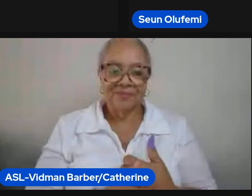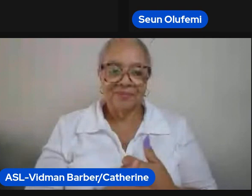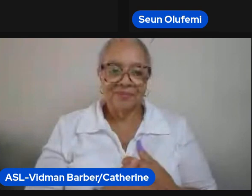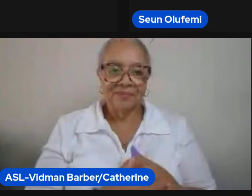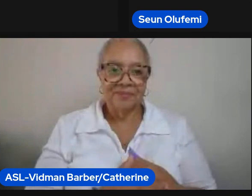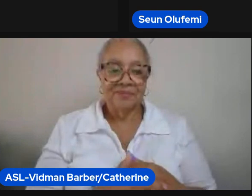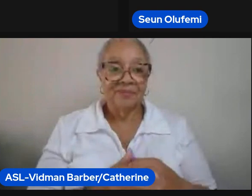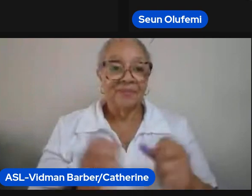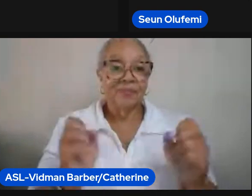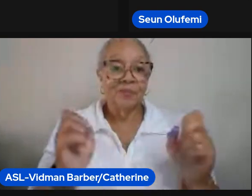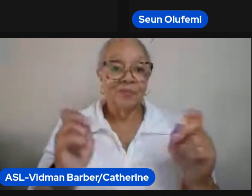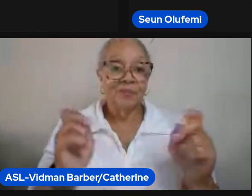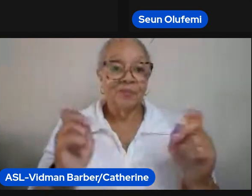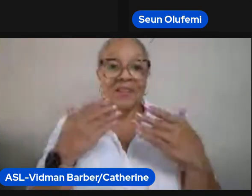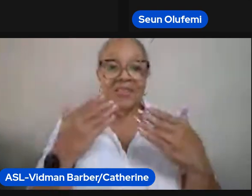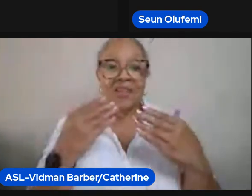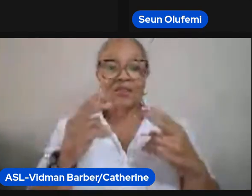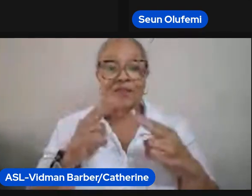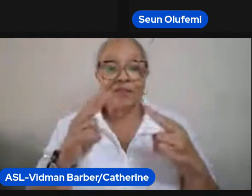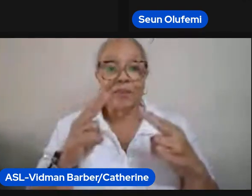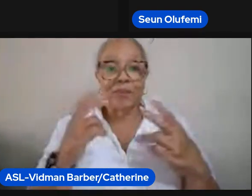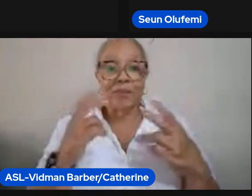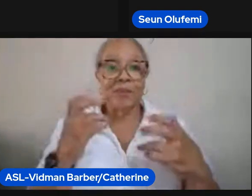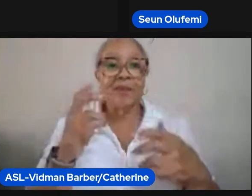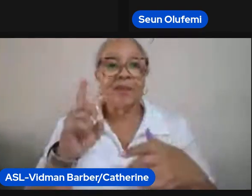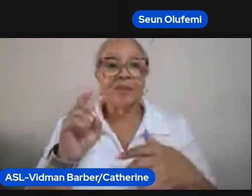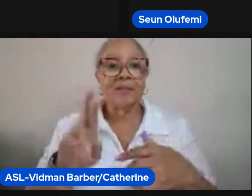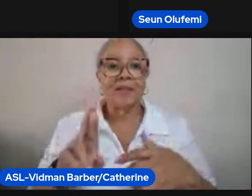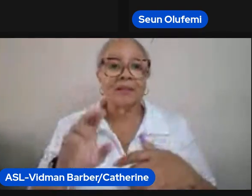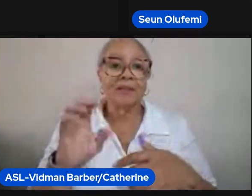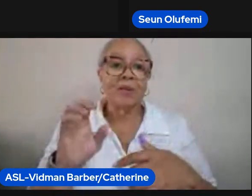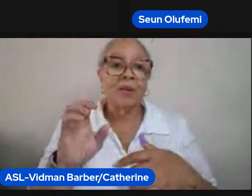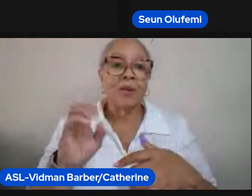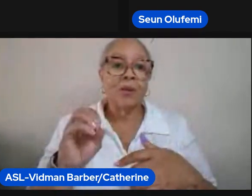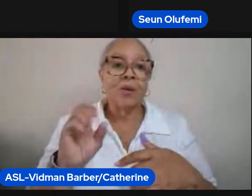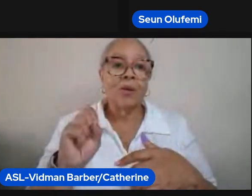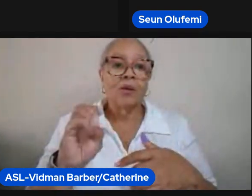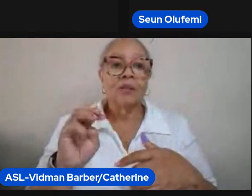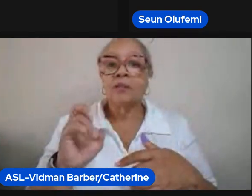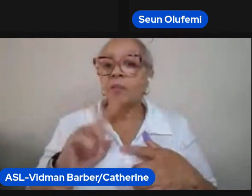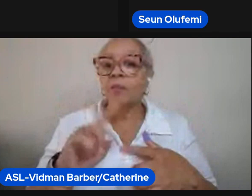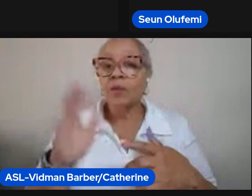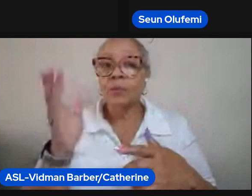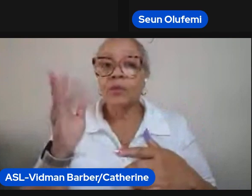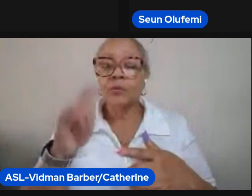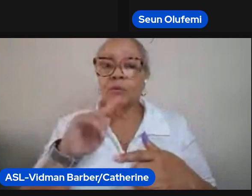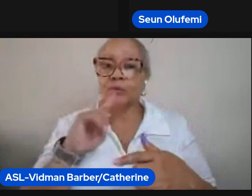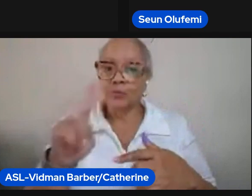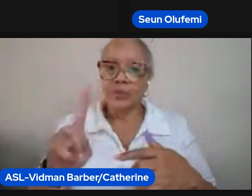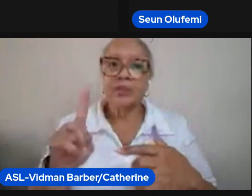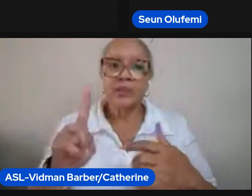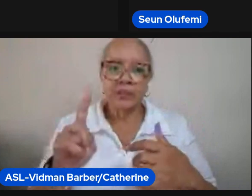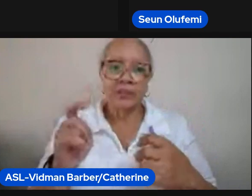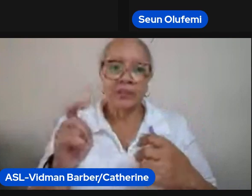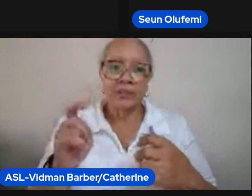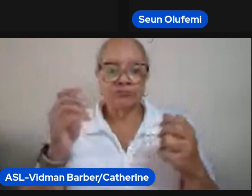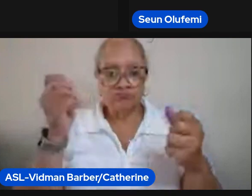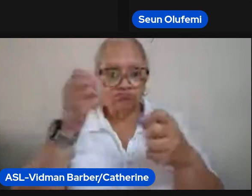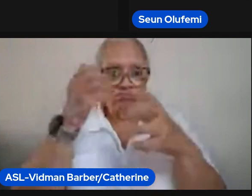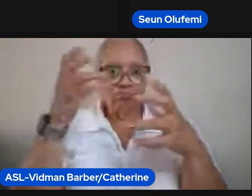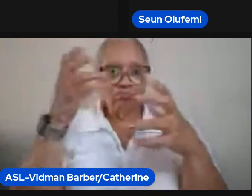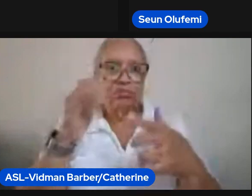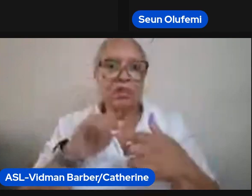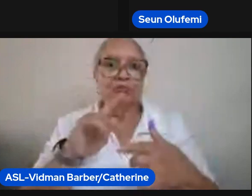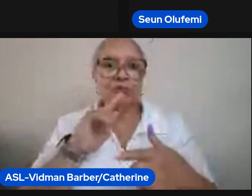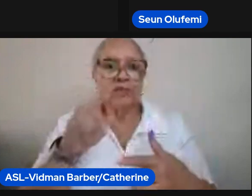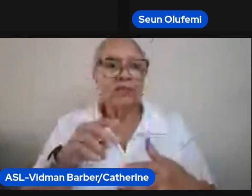Okay, thank you very much, Dr. Husman. Your section was really mind blowing, and a particular takeaway for me